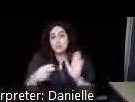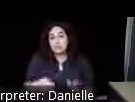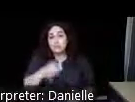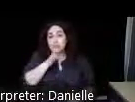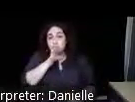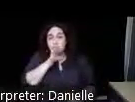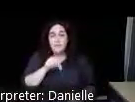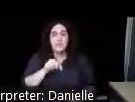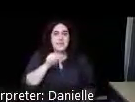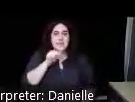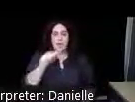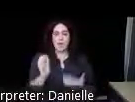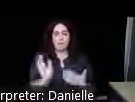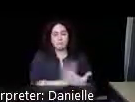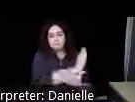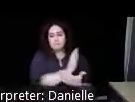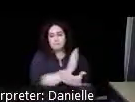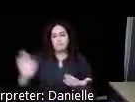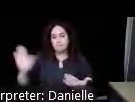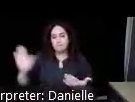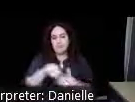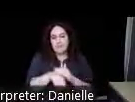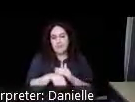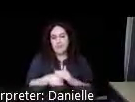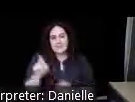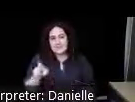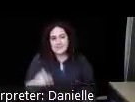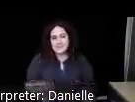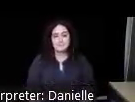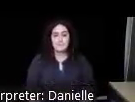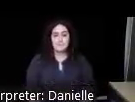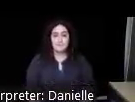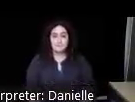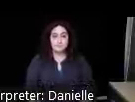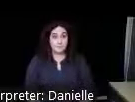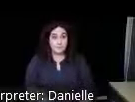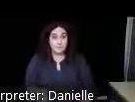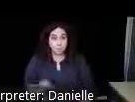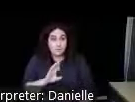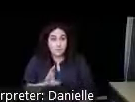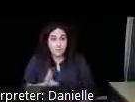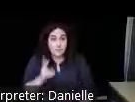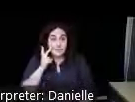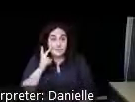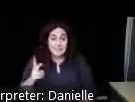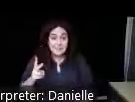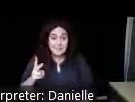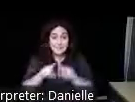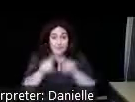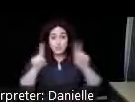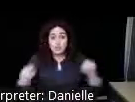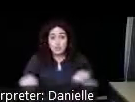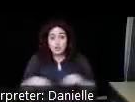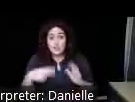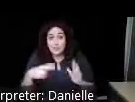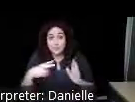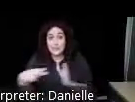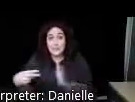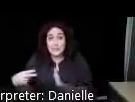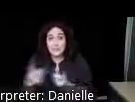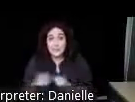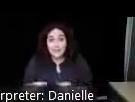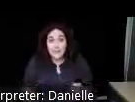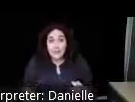of access needs. And so for anyone here who doesn't know what a screen reader device is, it's a device that